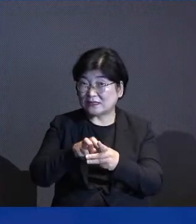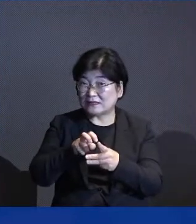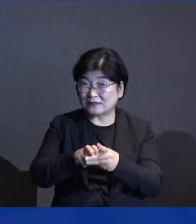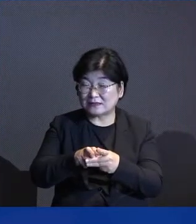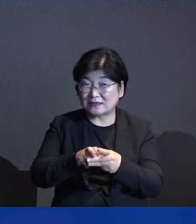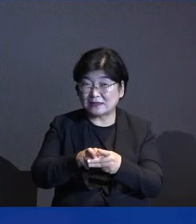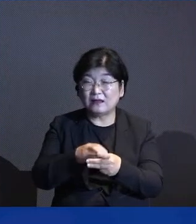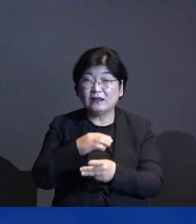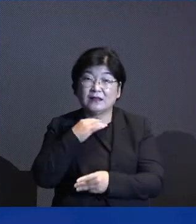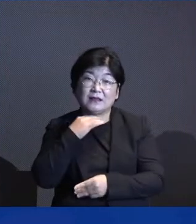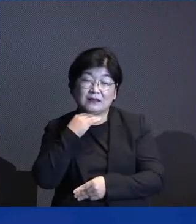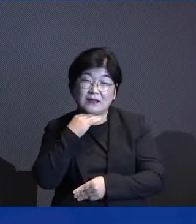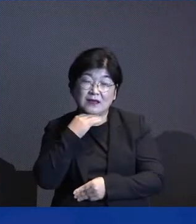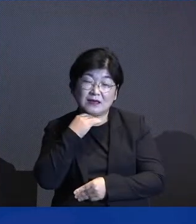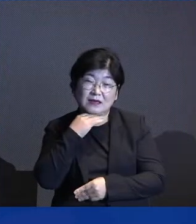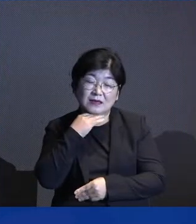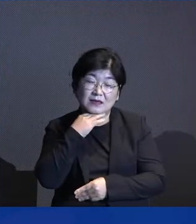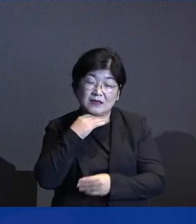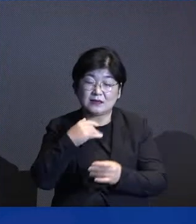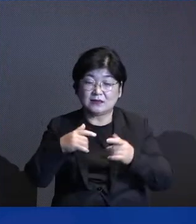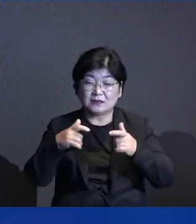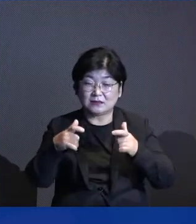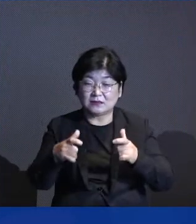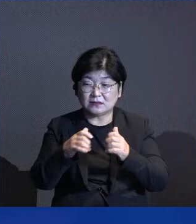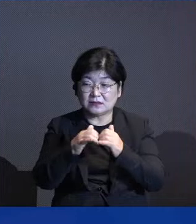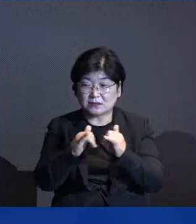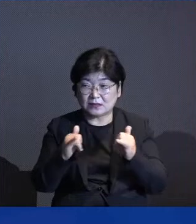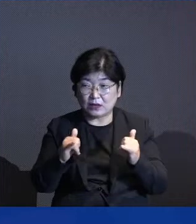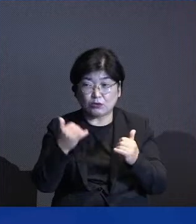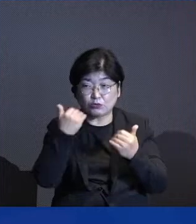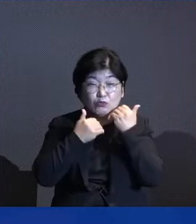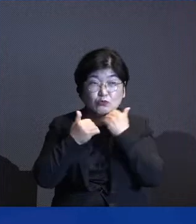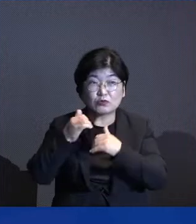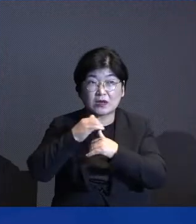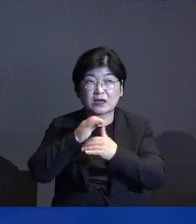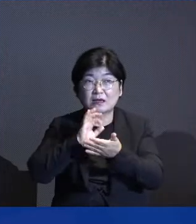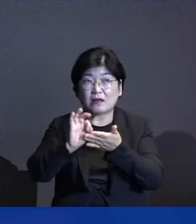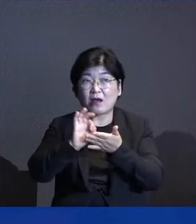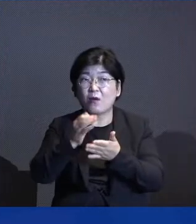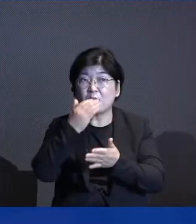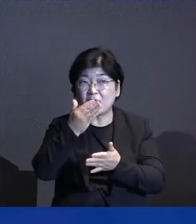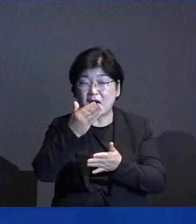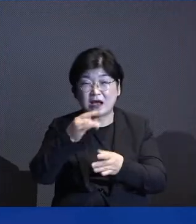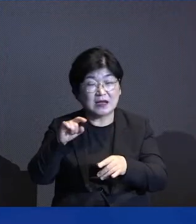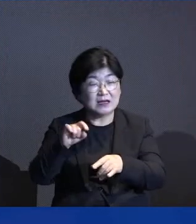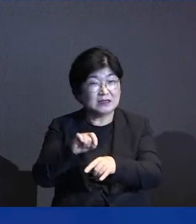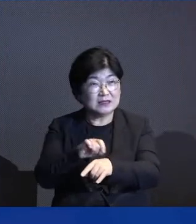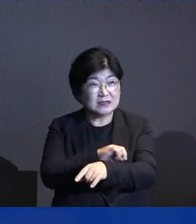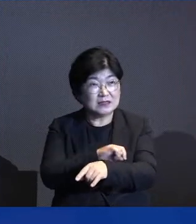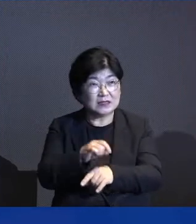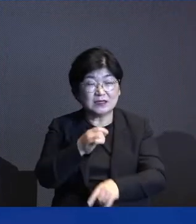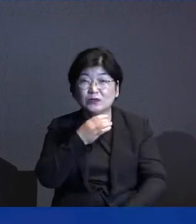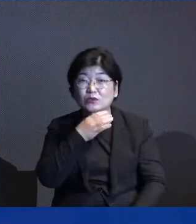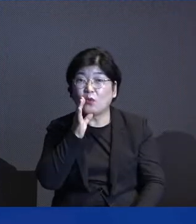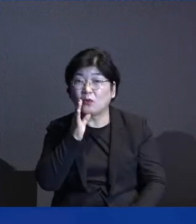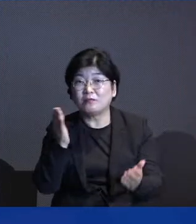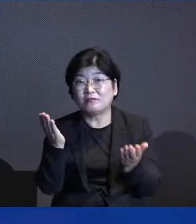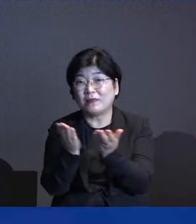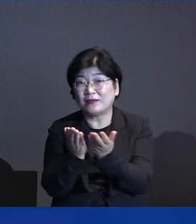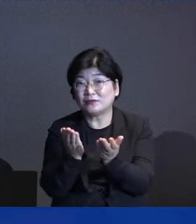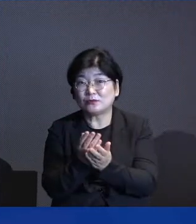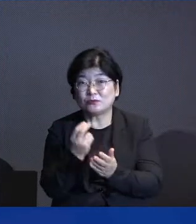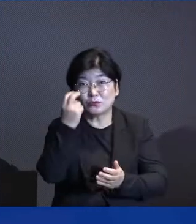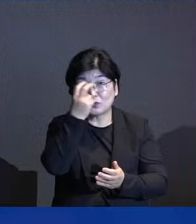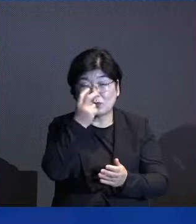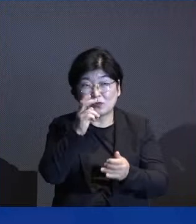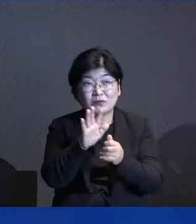but for older adults specifically, we have this center called Integrated Support Center for